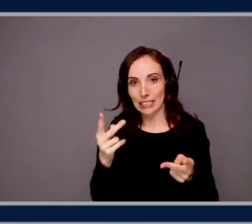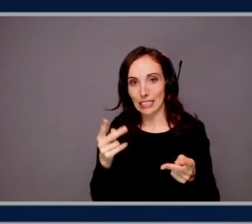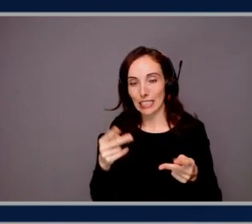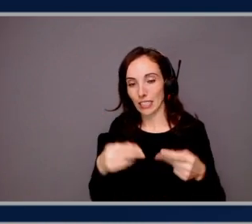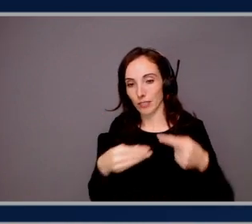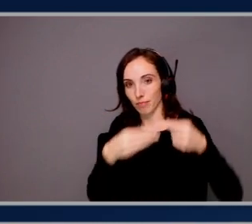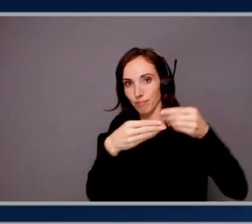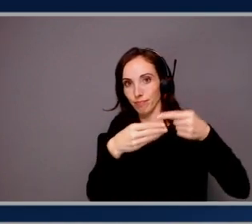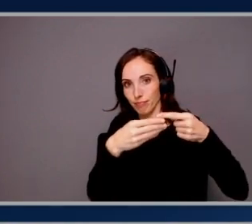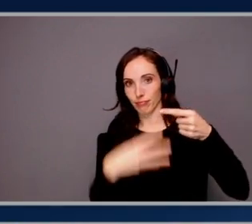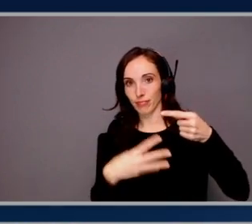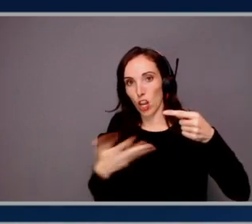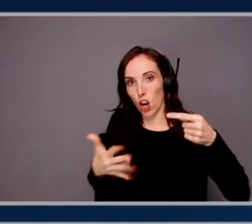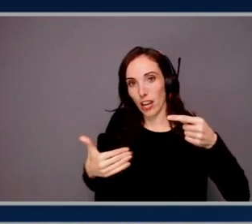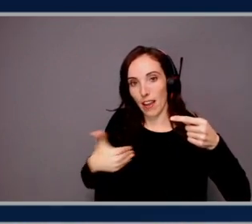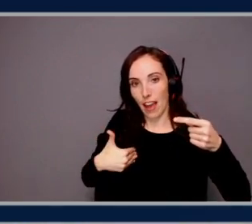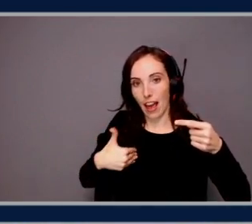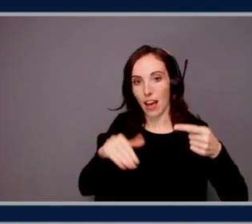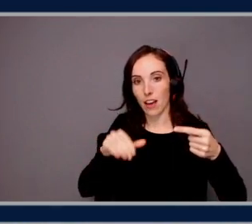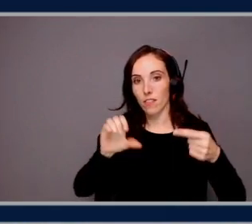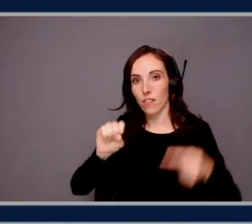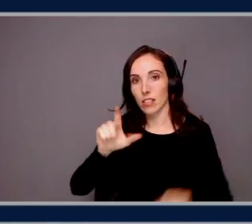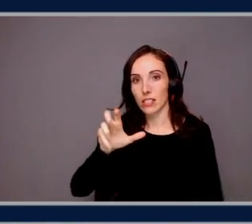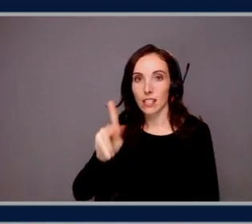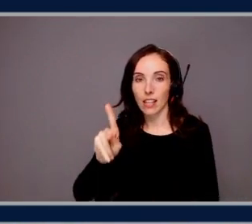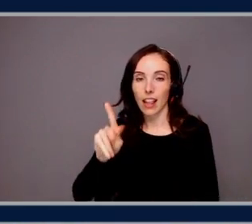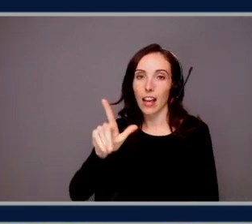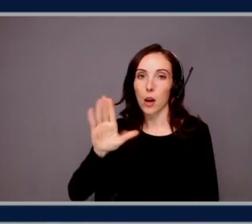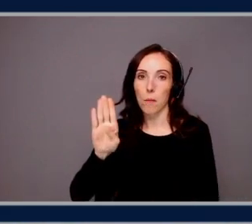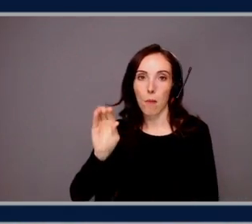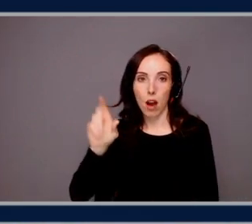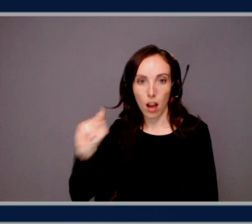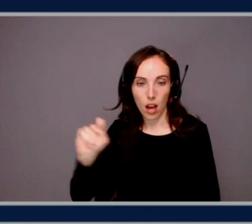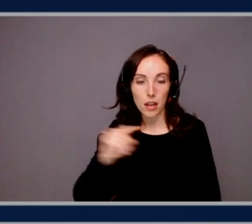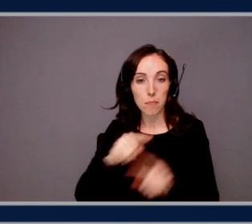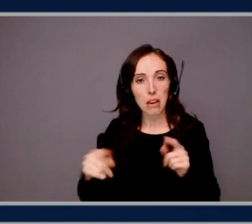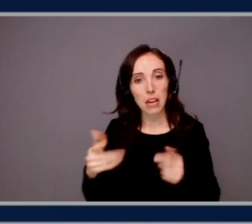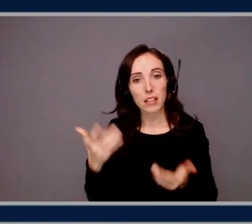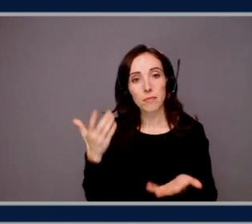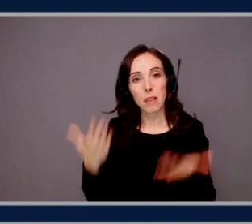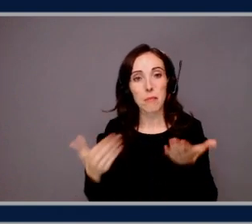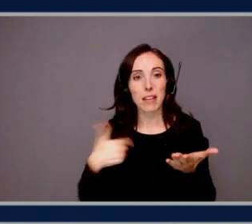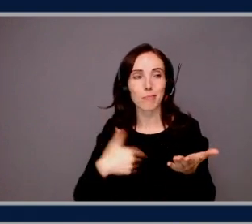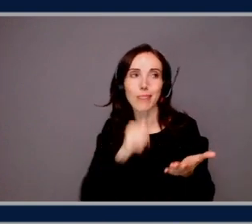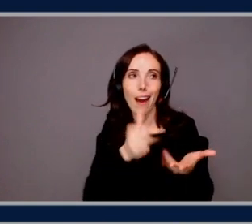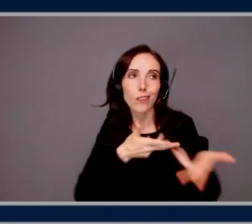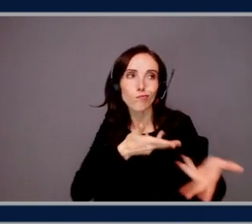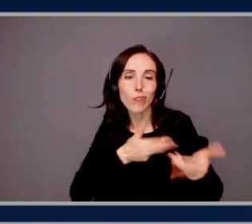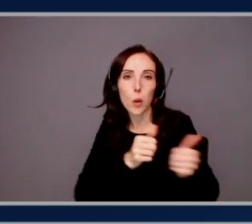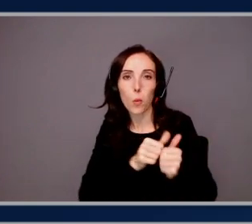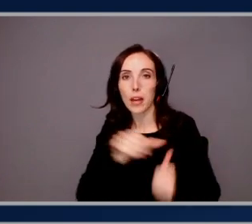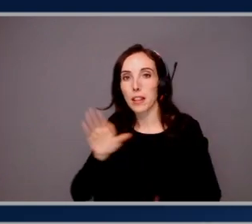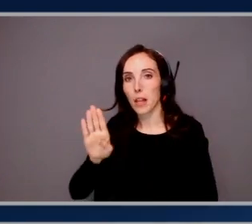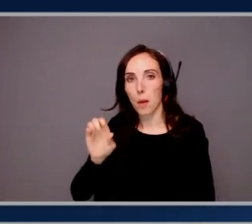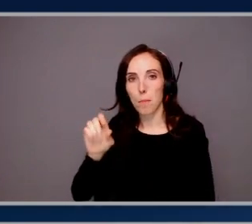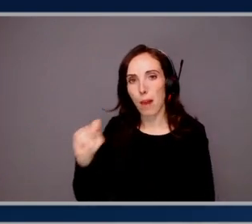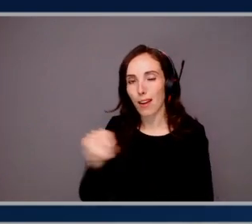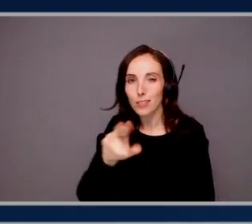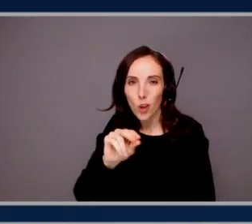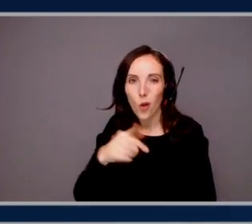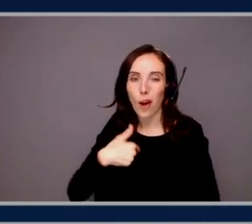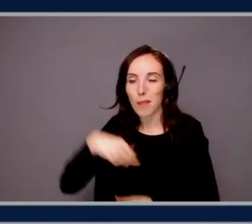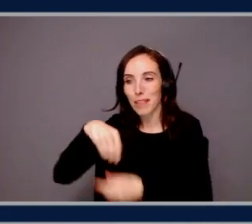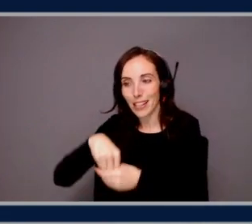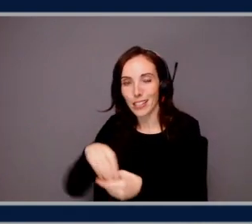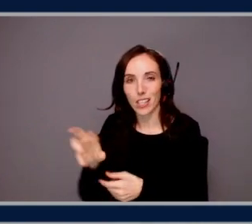already integrated and it is available over here. But then most of the times I'm not really talking to the bots, right? I am in some channel.